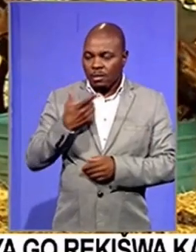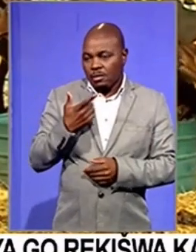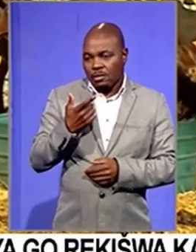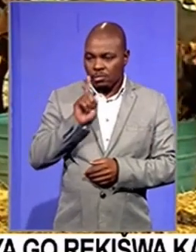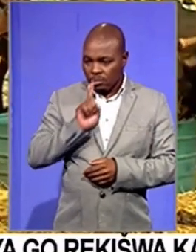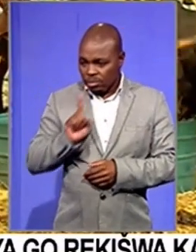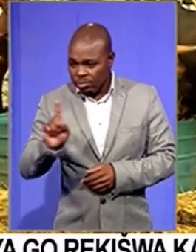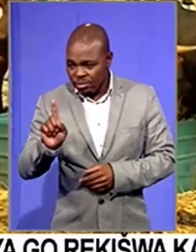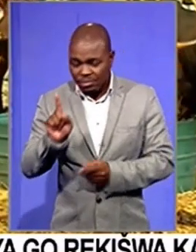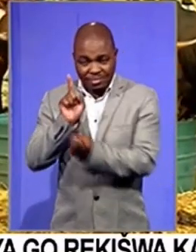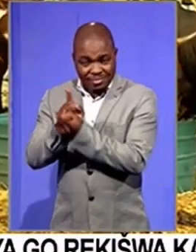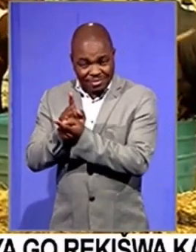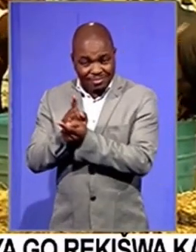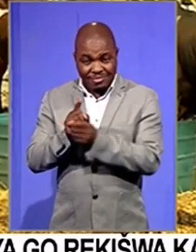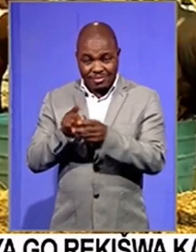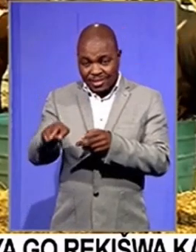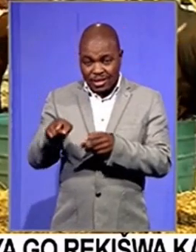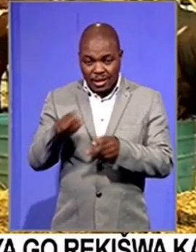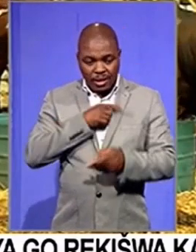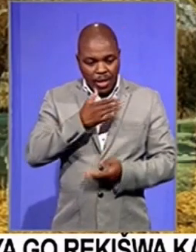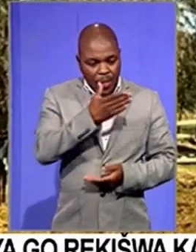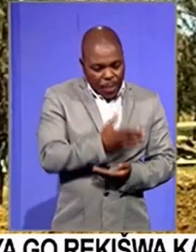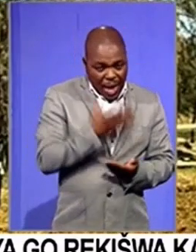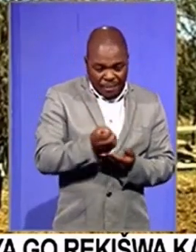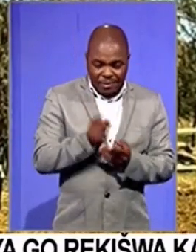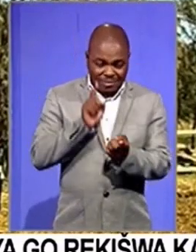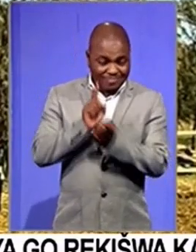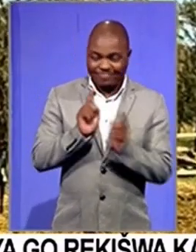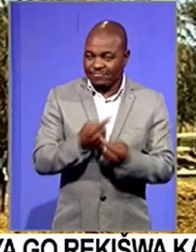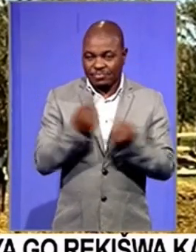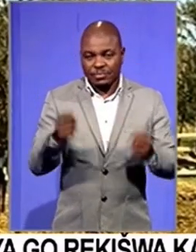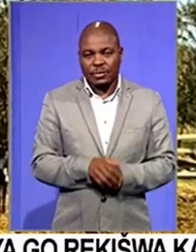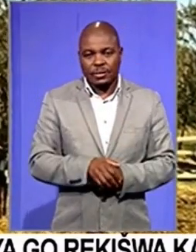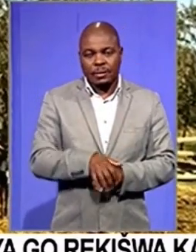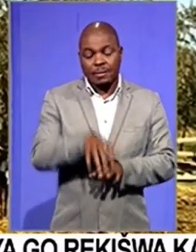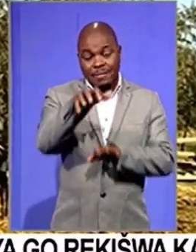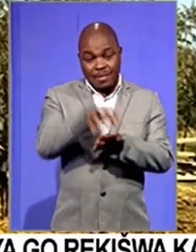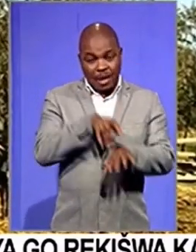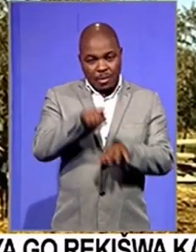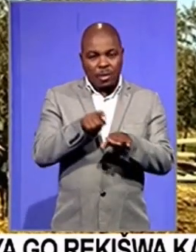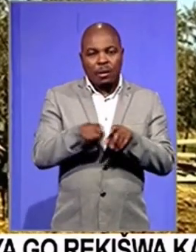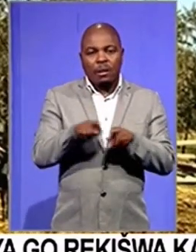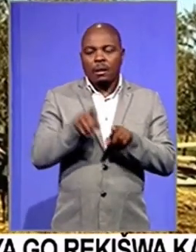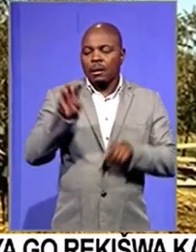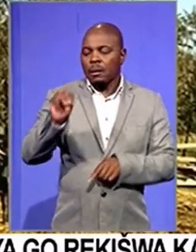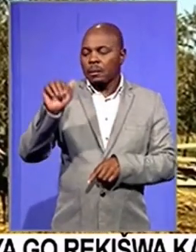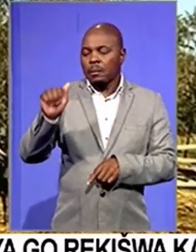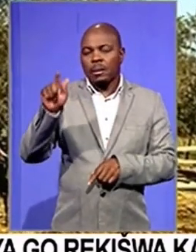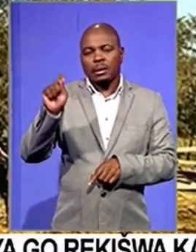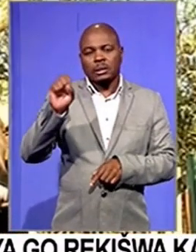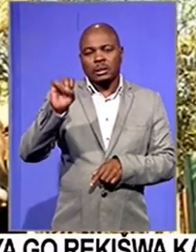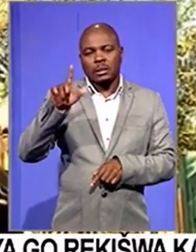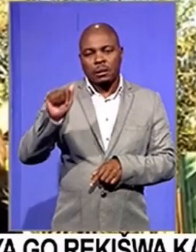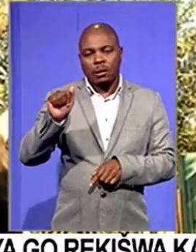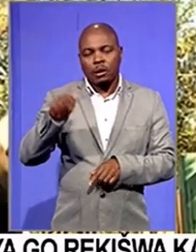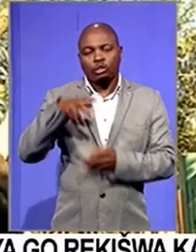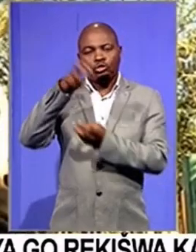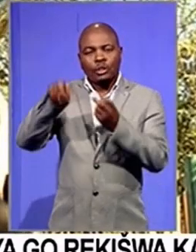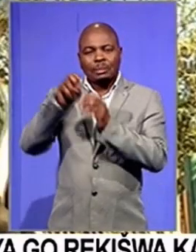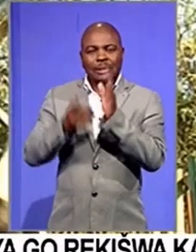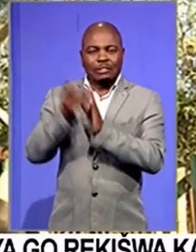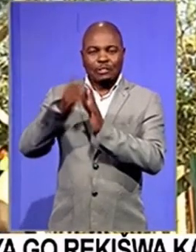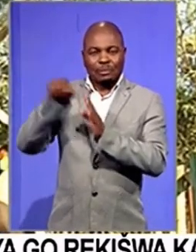them when they've got the cows. Plasa ye ke karolo ya thulaganyo ya boeti ya Matsila Tourism and Development.